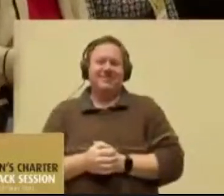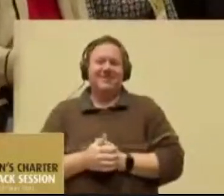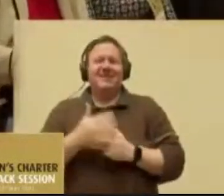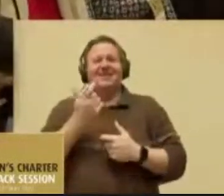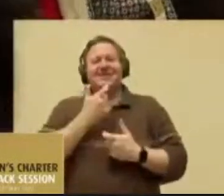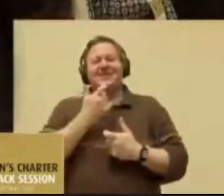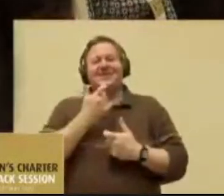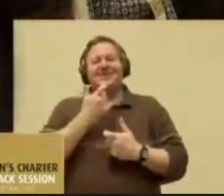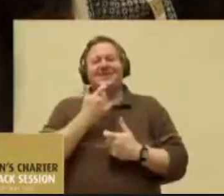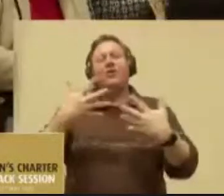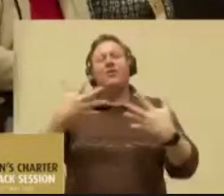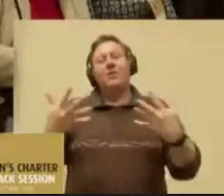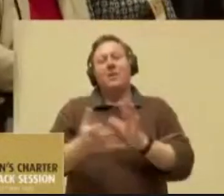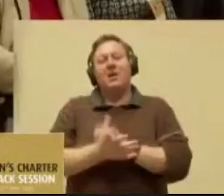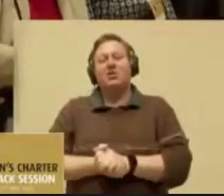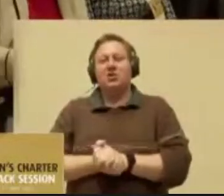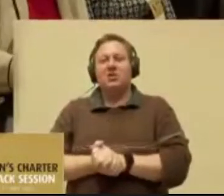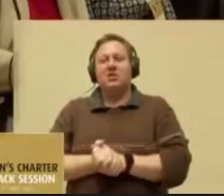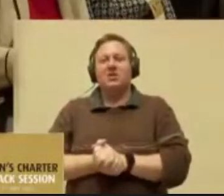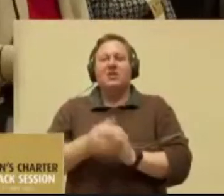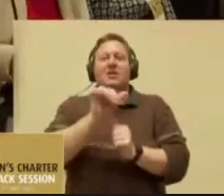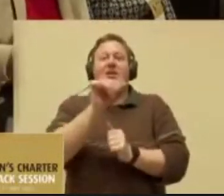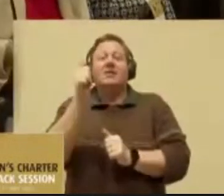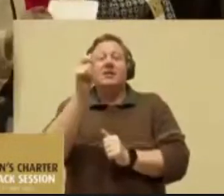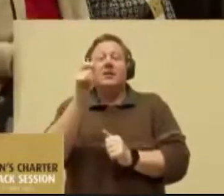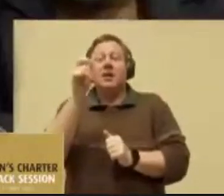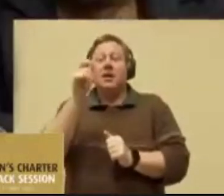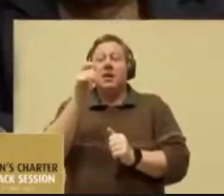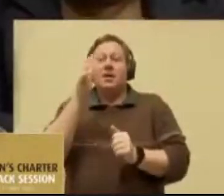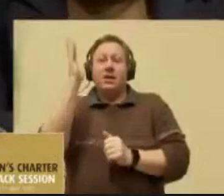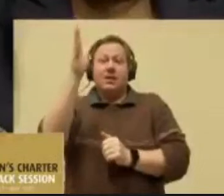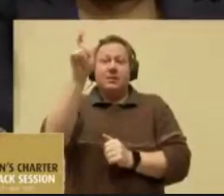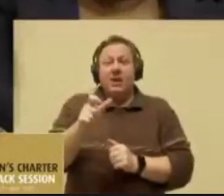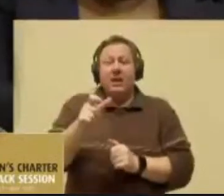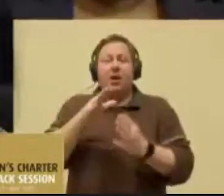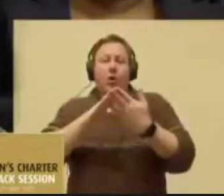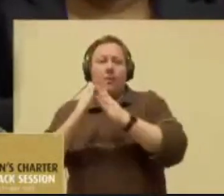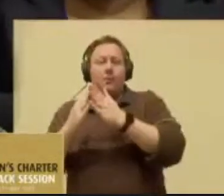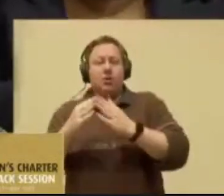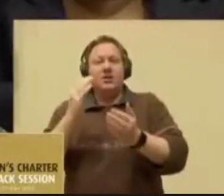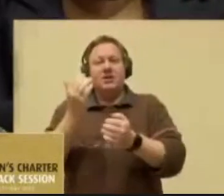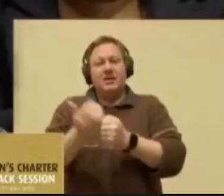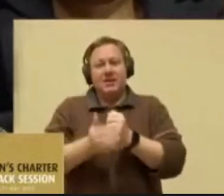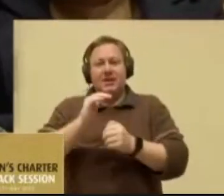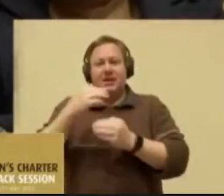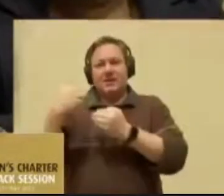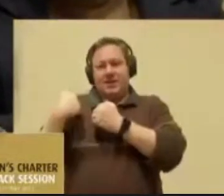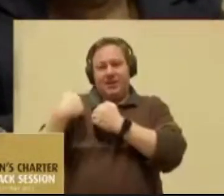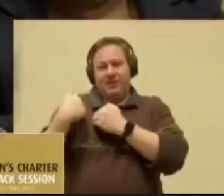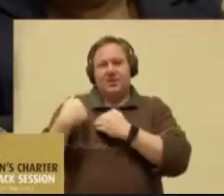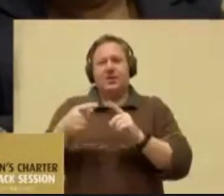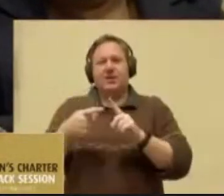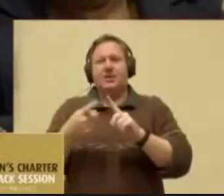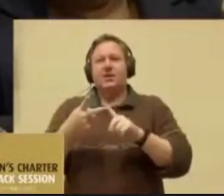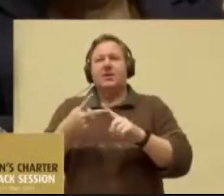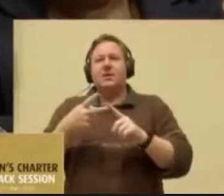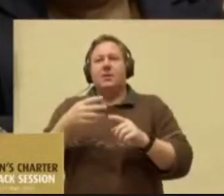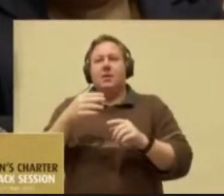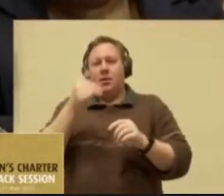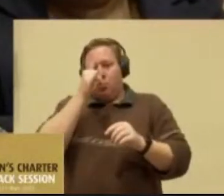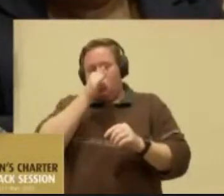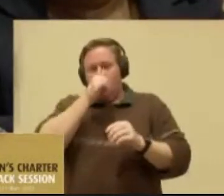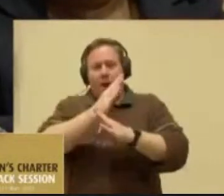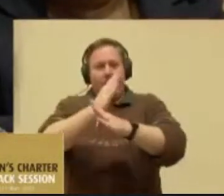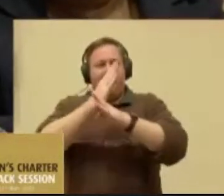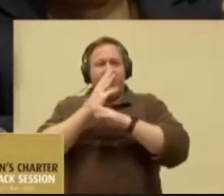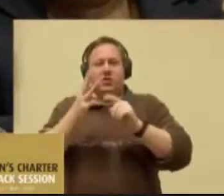thank you very much now our next speaker on community safety crime prevention and gender-based violence hot spots and